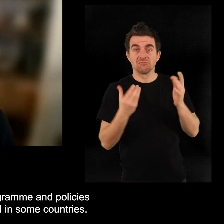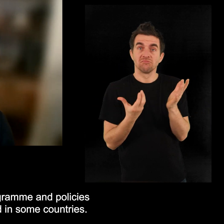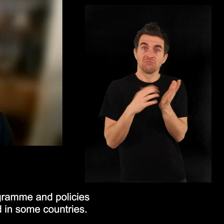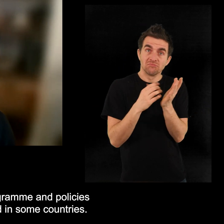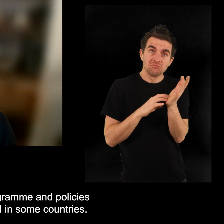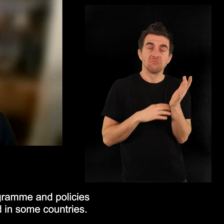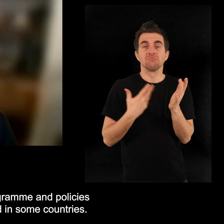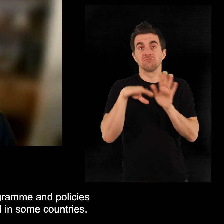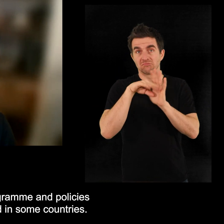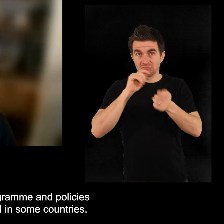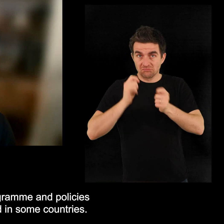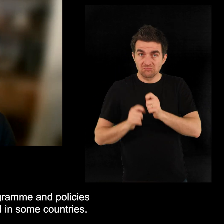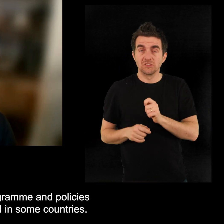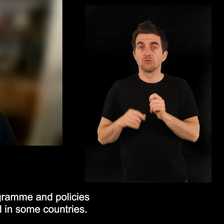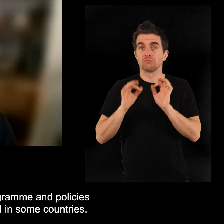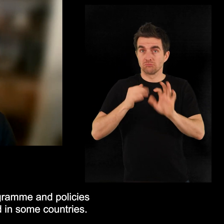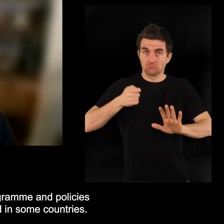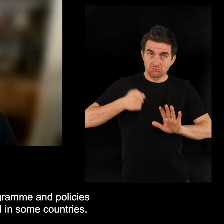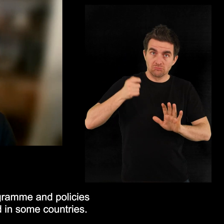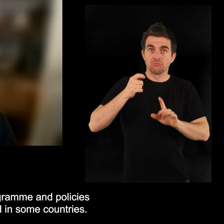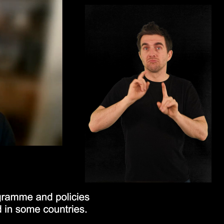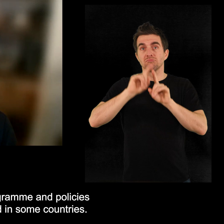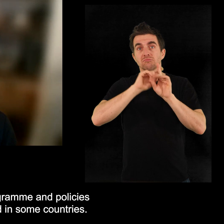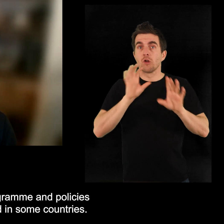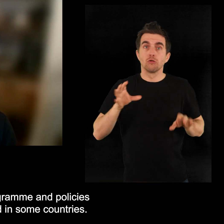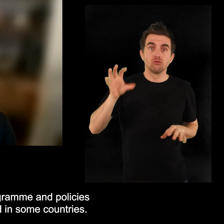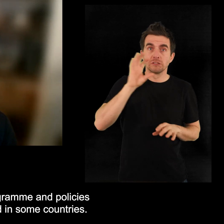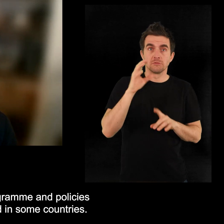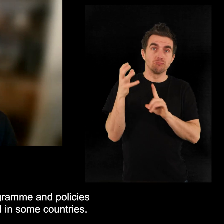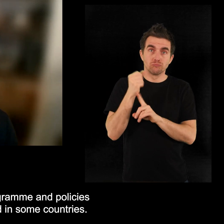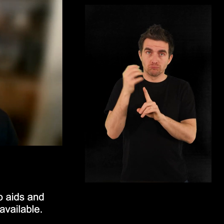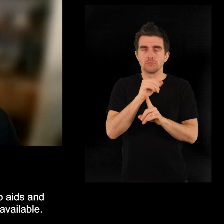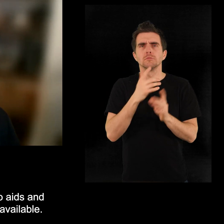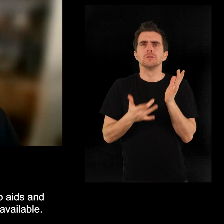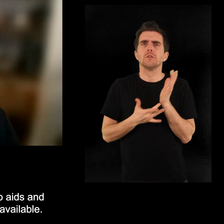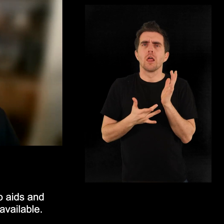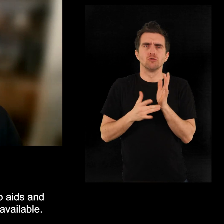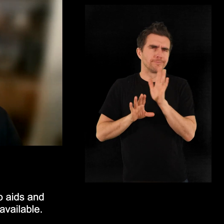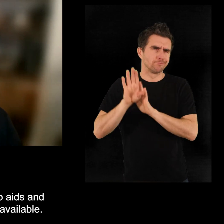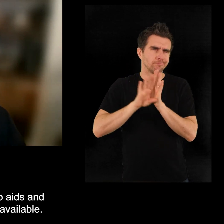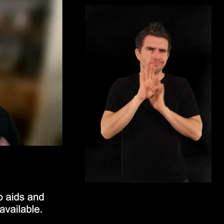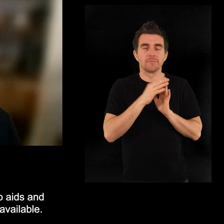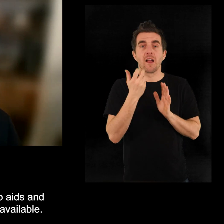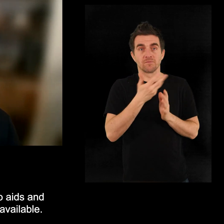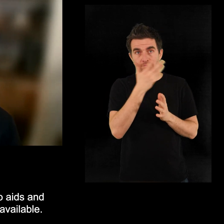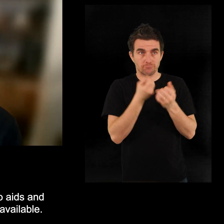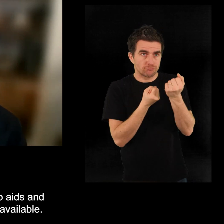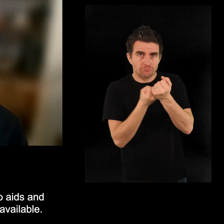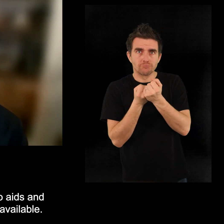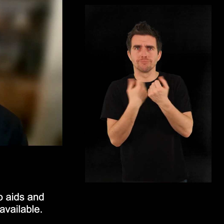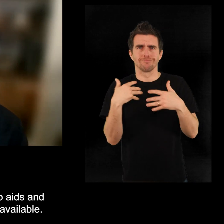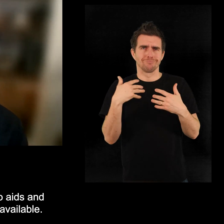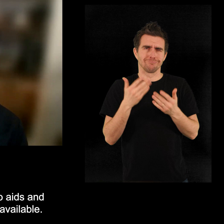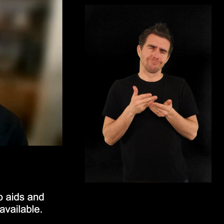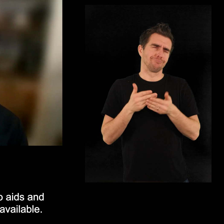television. Programs and policies change, legislation is passed in some countries. Technology advances, and